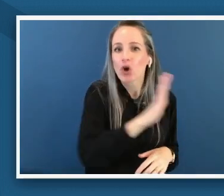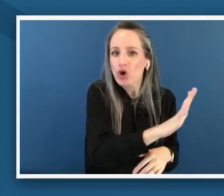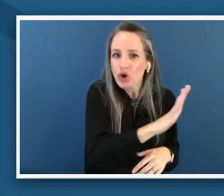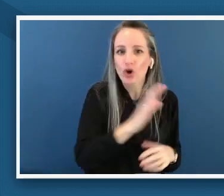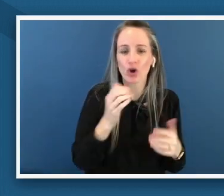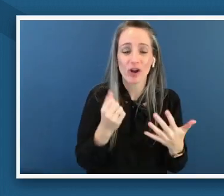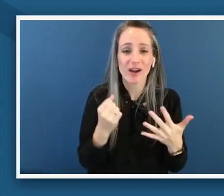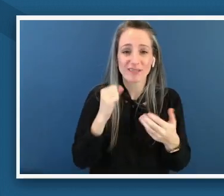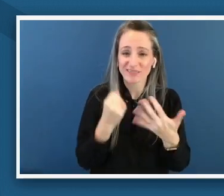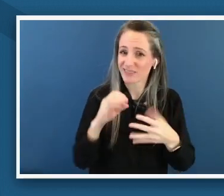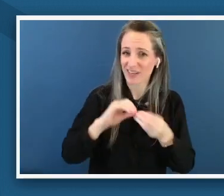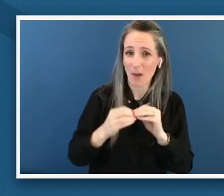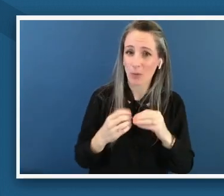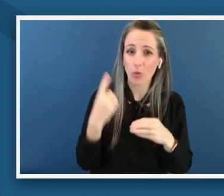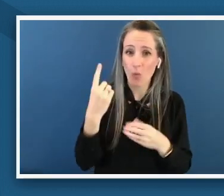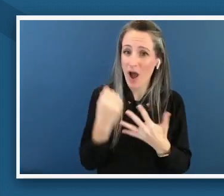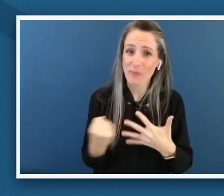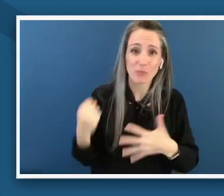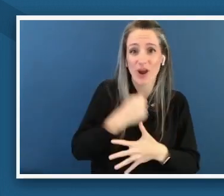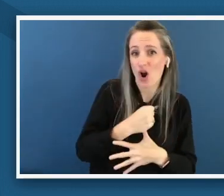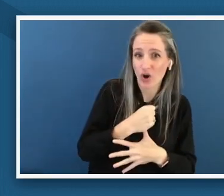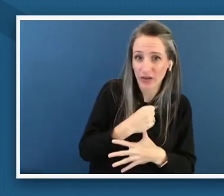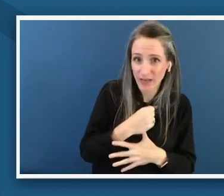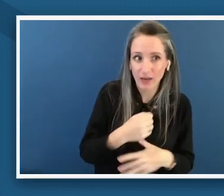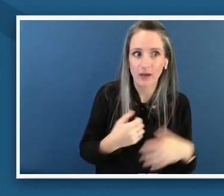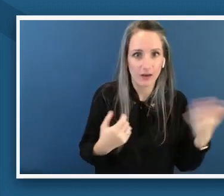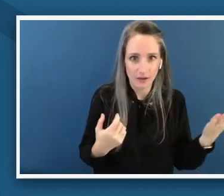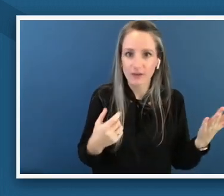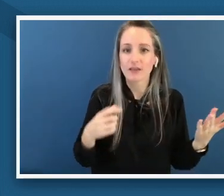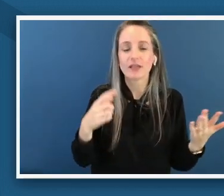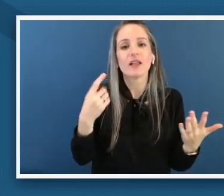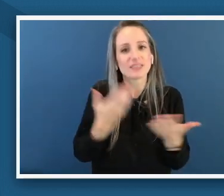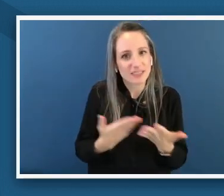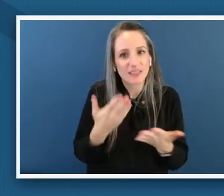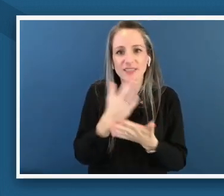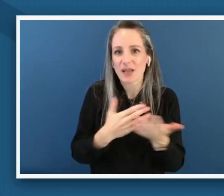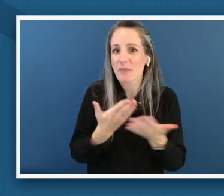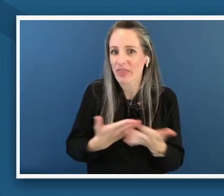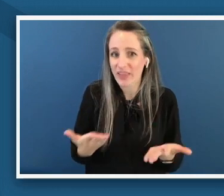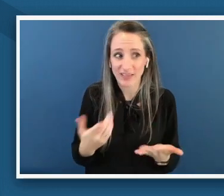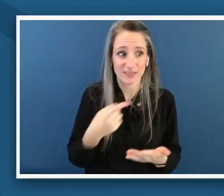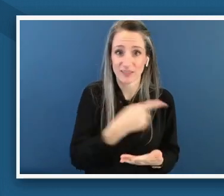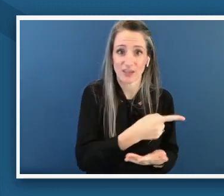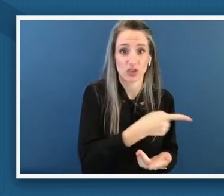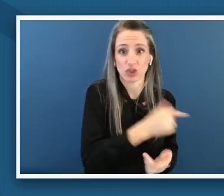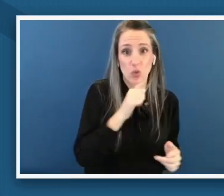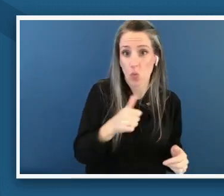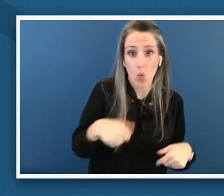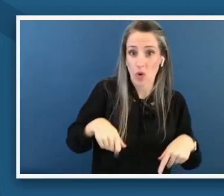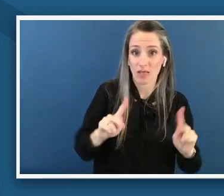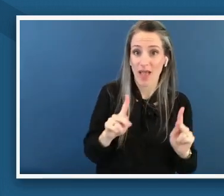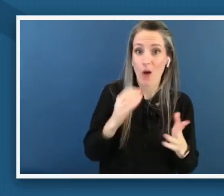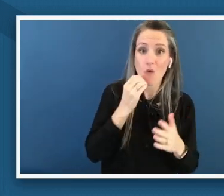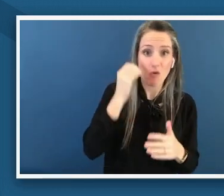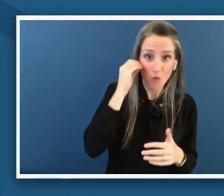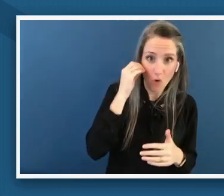that don't fly at home that shouldn't fly at school, So I think that is where a lot of my drive in this work